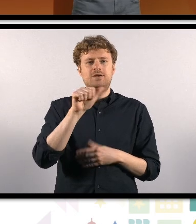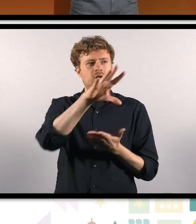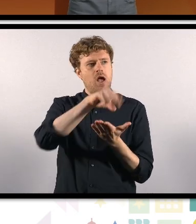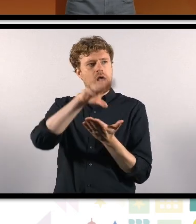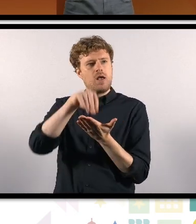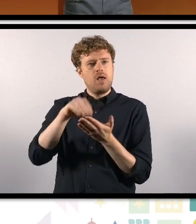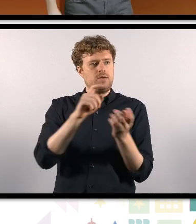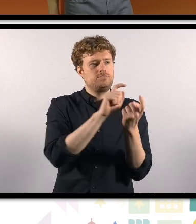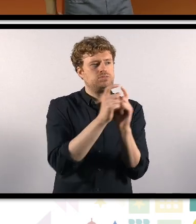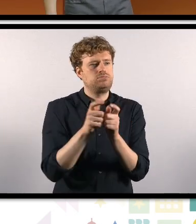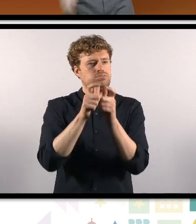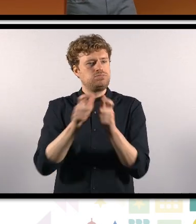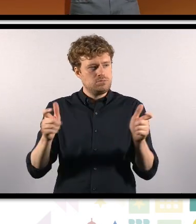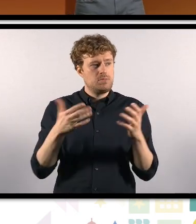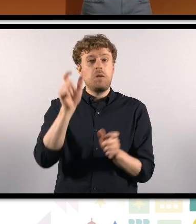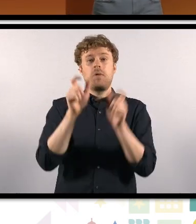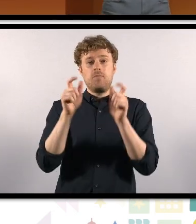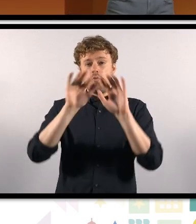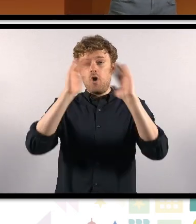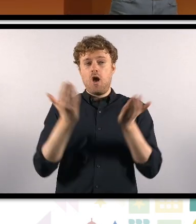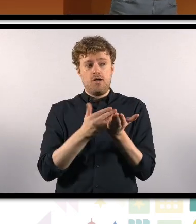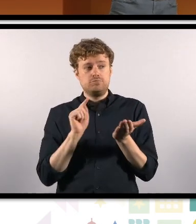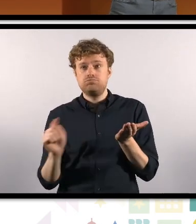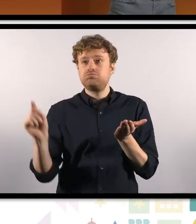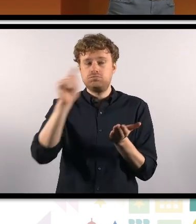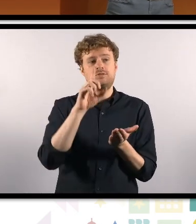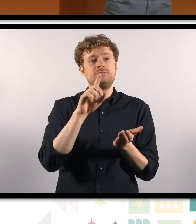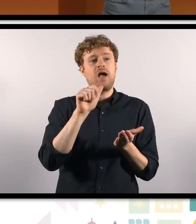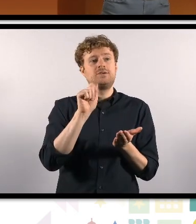data. That's our next challenge.